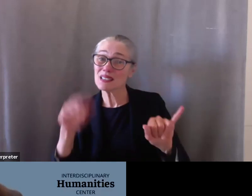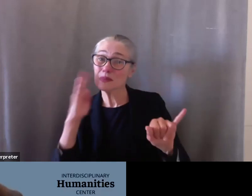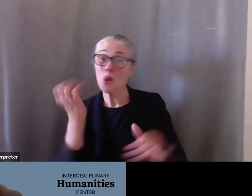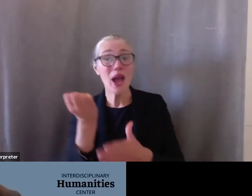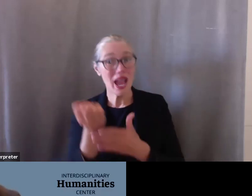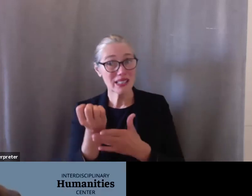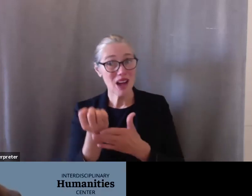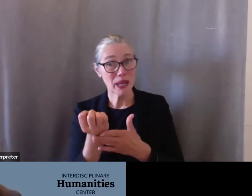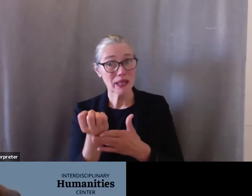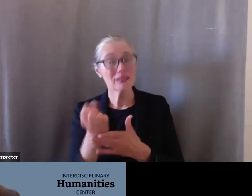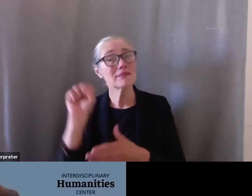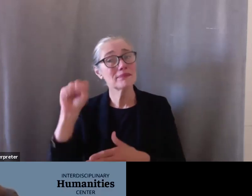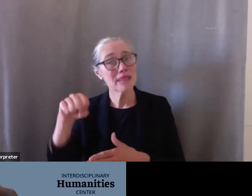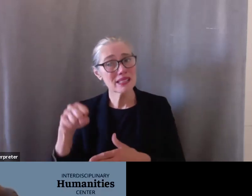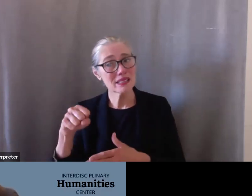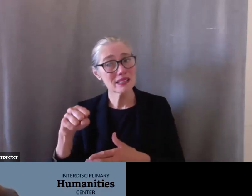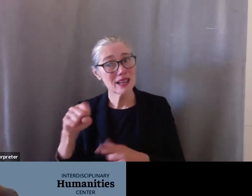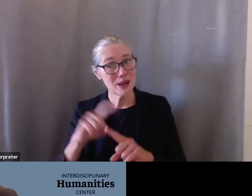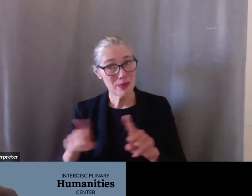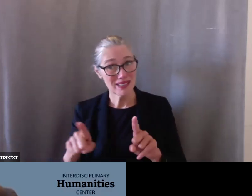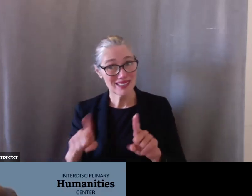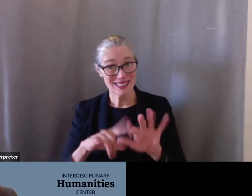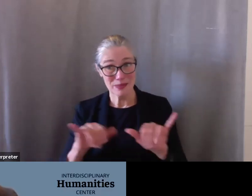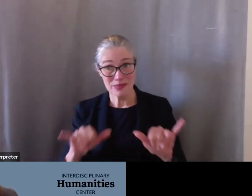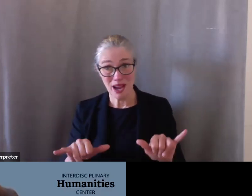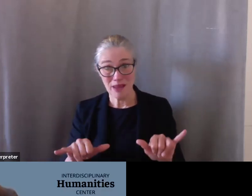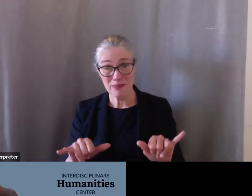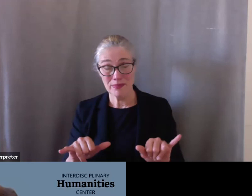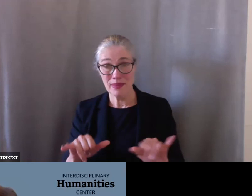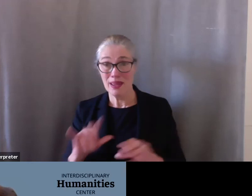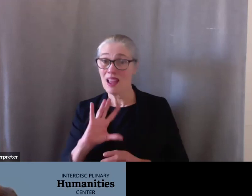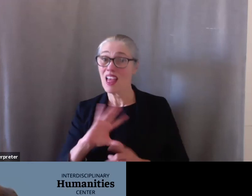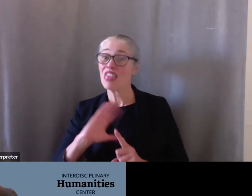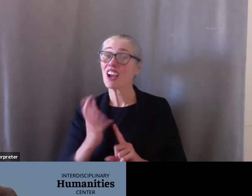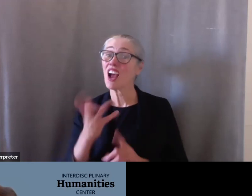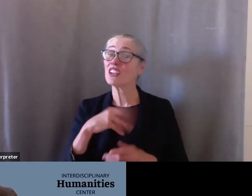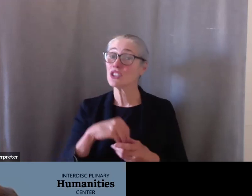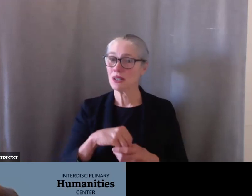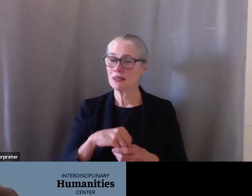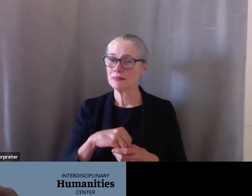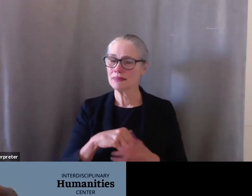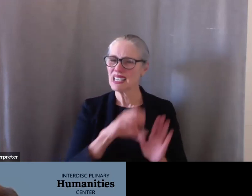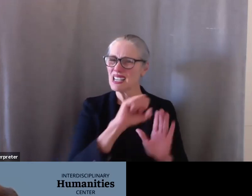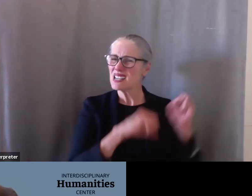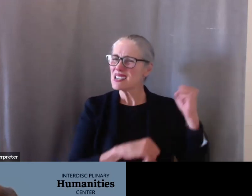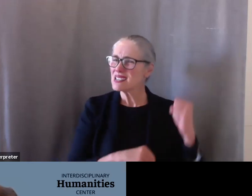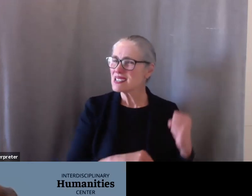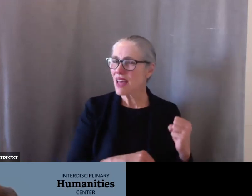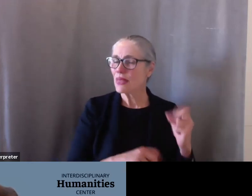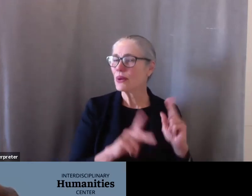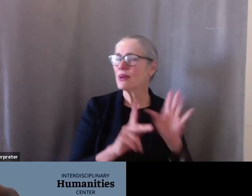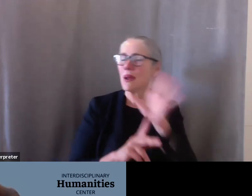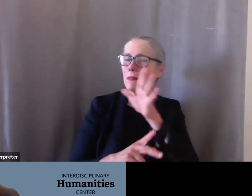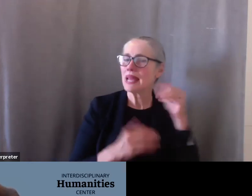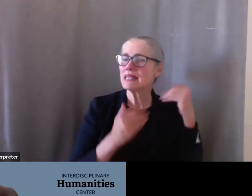were keen to build railroads if they made plantations more efficient, but they were not keen on making it